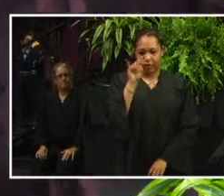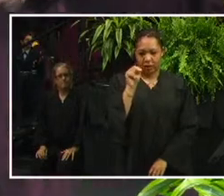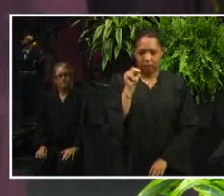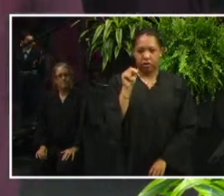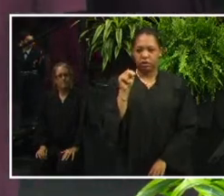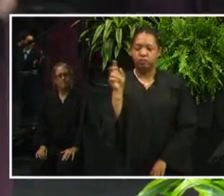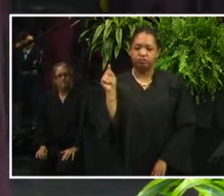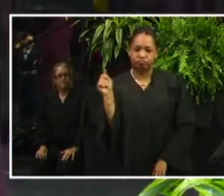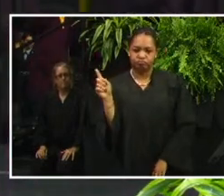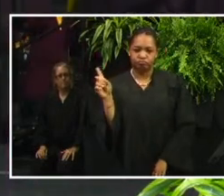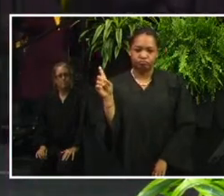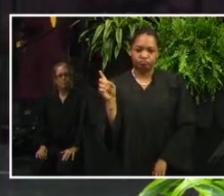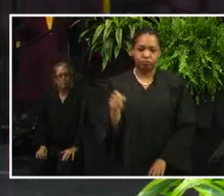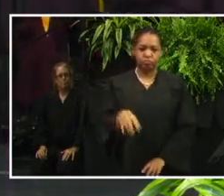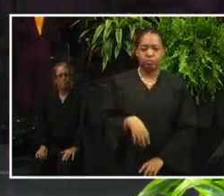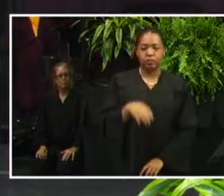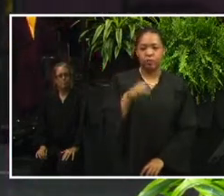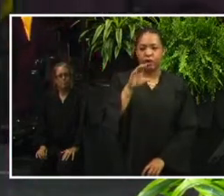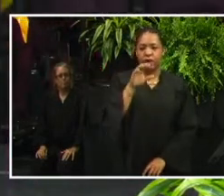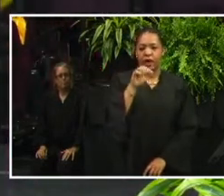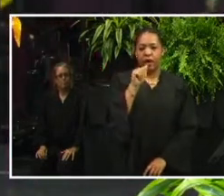Adrian Pagan Camacho.